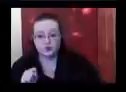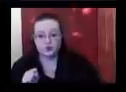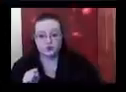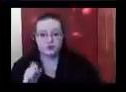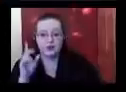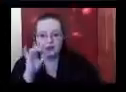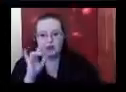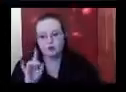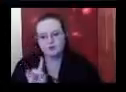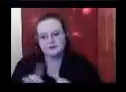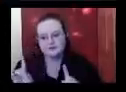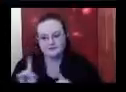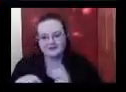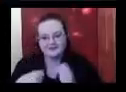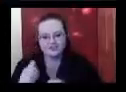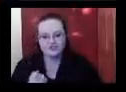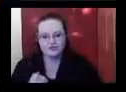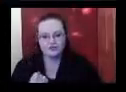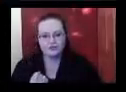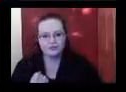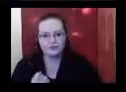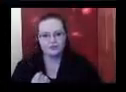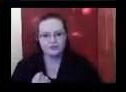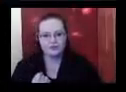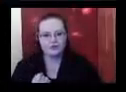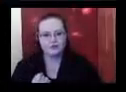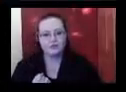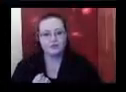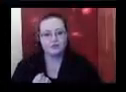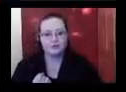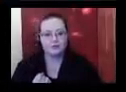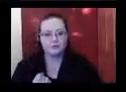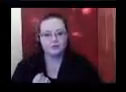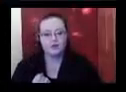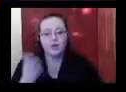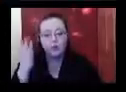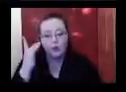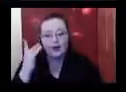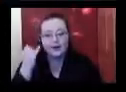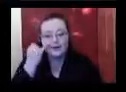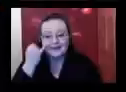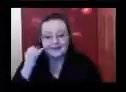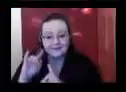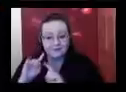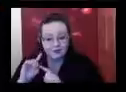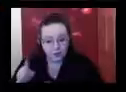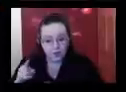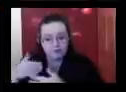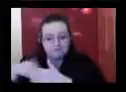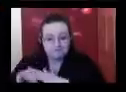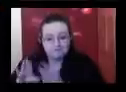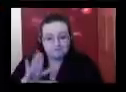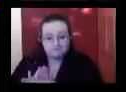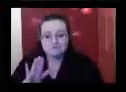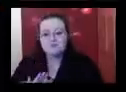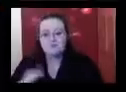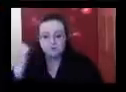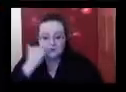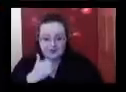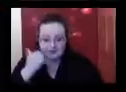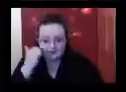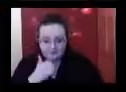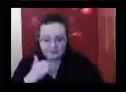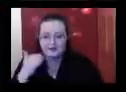year because all of our students who are attending face-to-face will attend each day of the week, and again